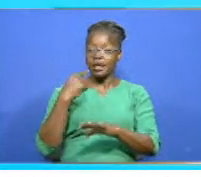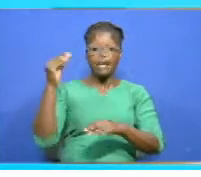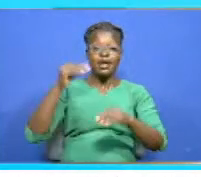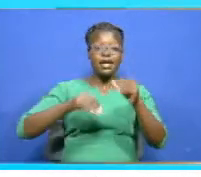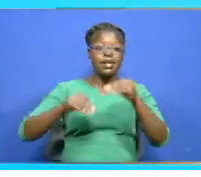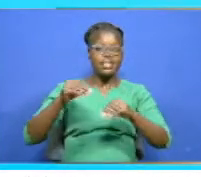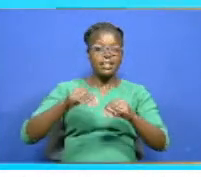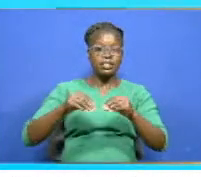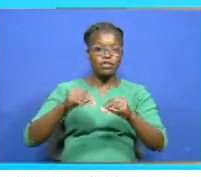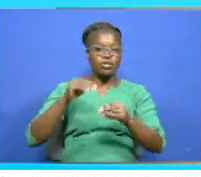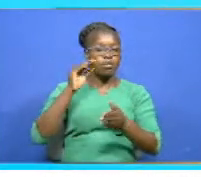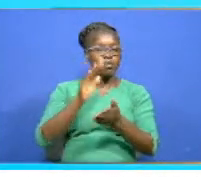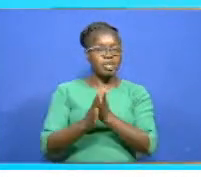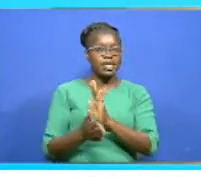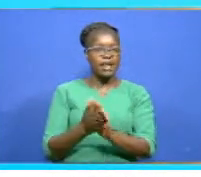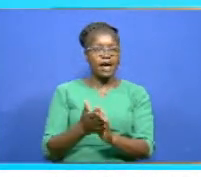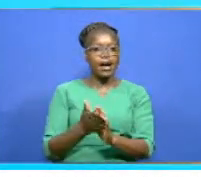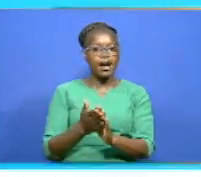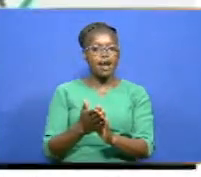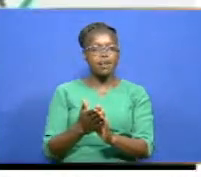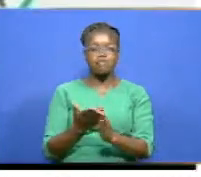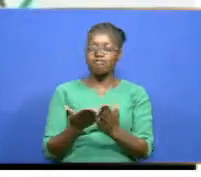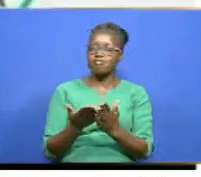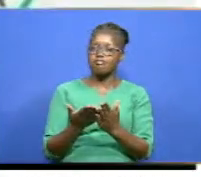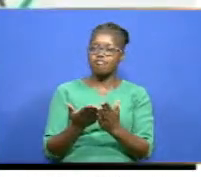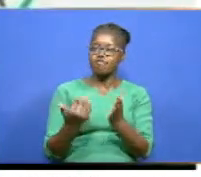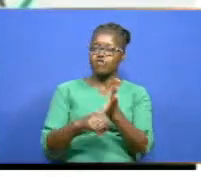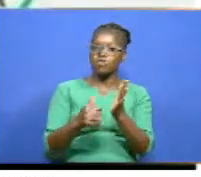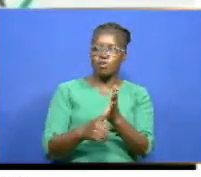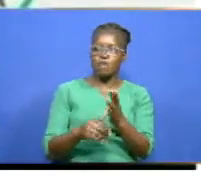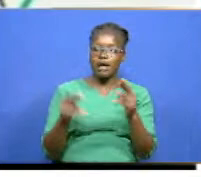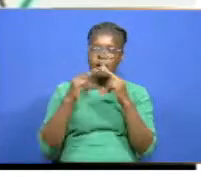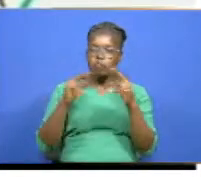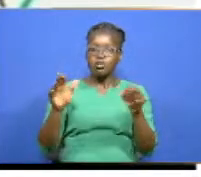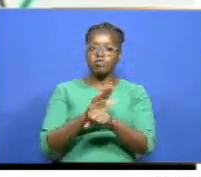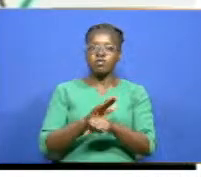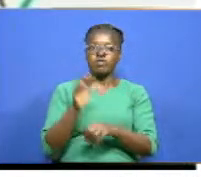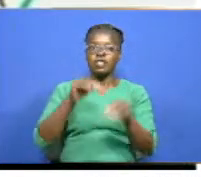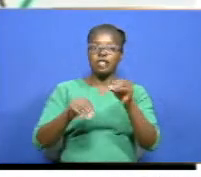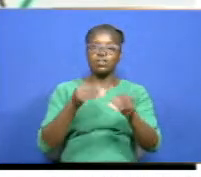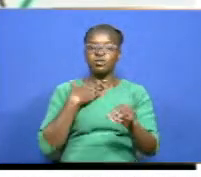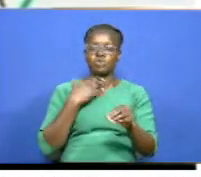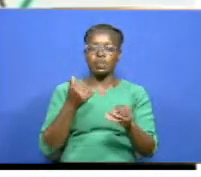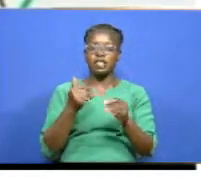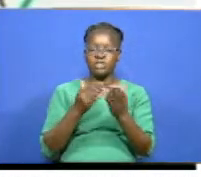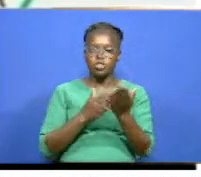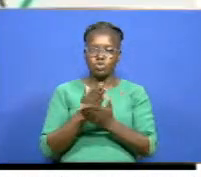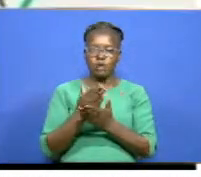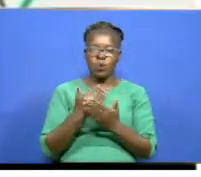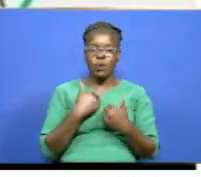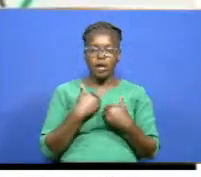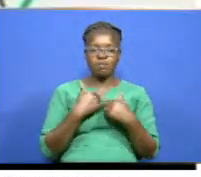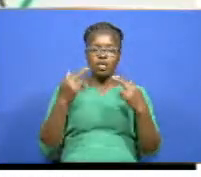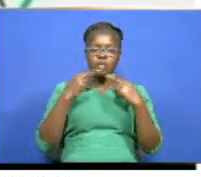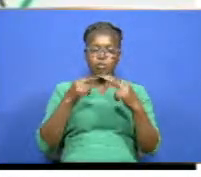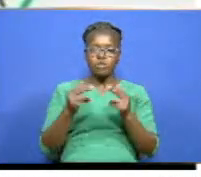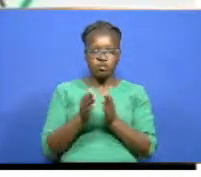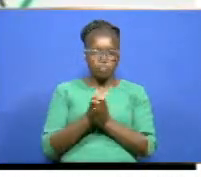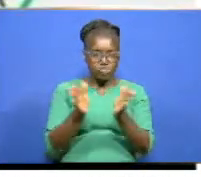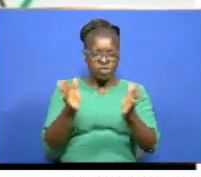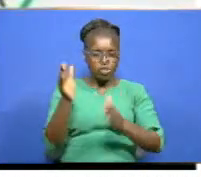Elections Bila Norma. It's a slang for peaceful elections, and to ensure that we have peaceful general